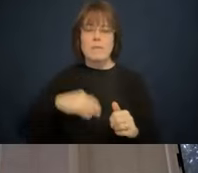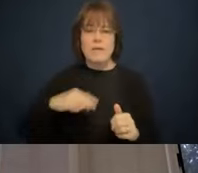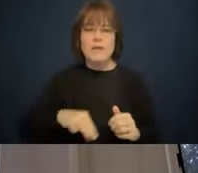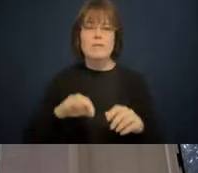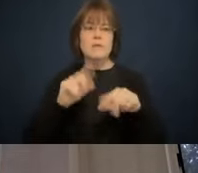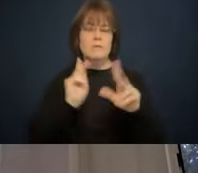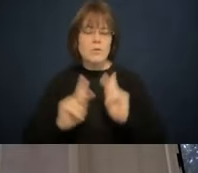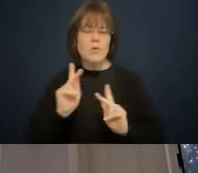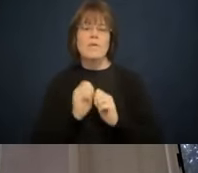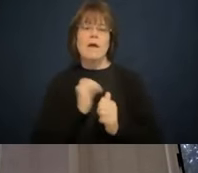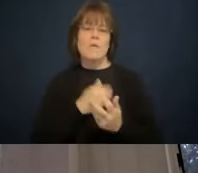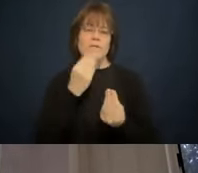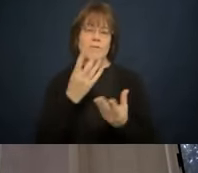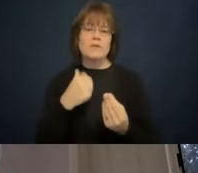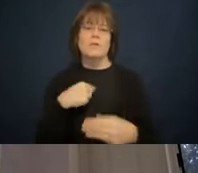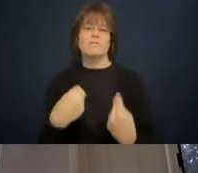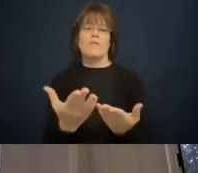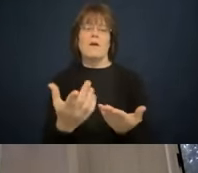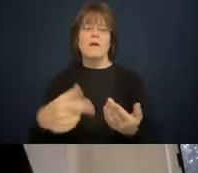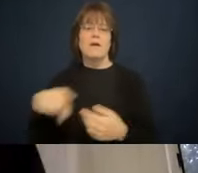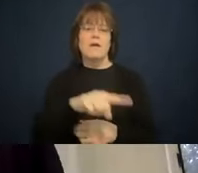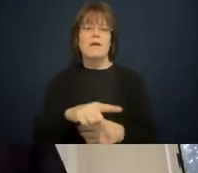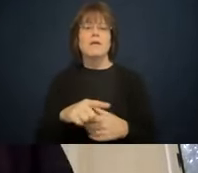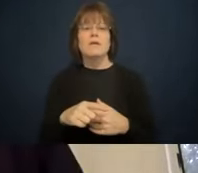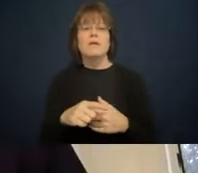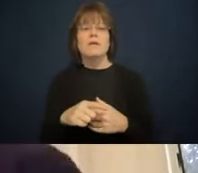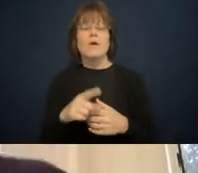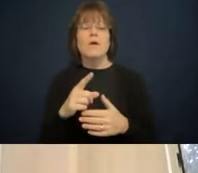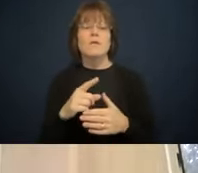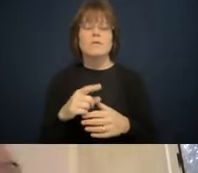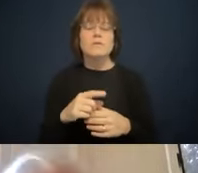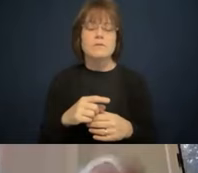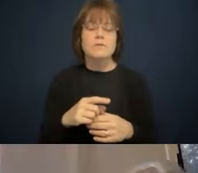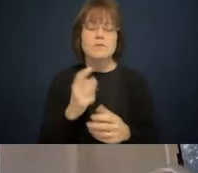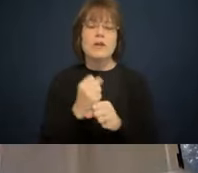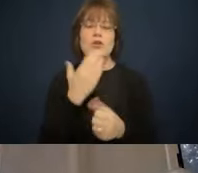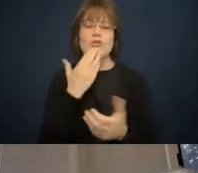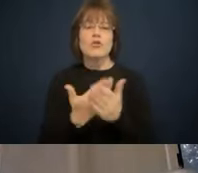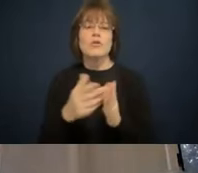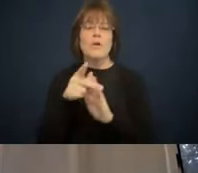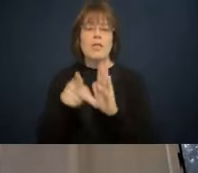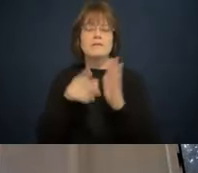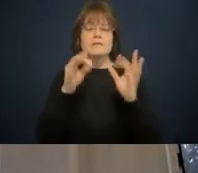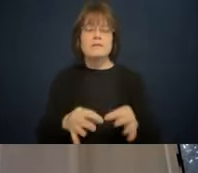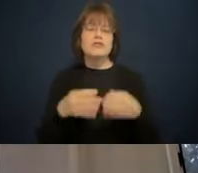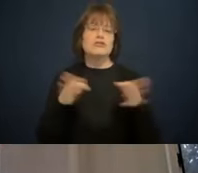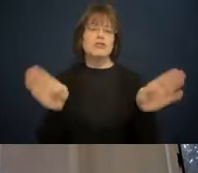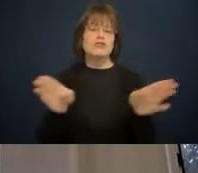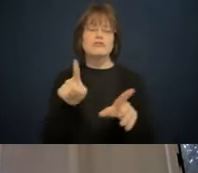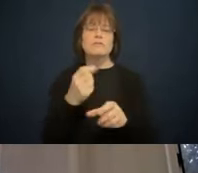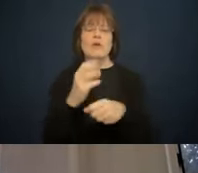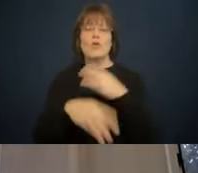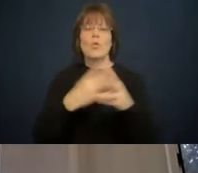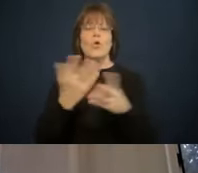information we provide, the knowledge that can be used to make sound science-based policy decisions, and in general, to make the world a